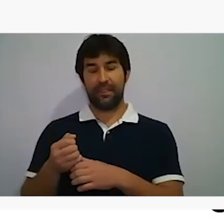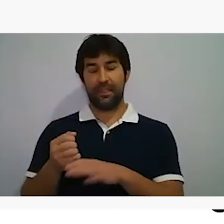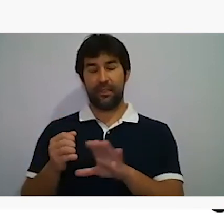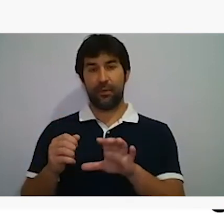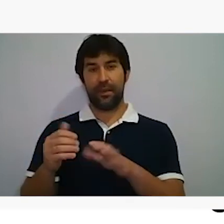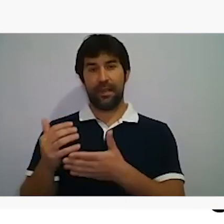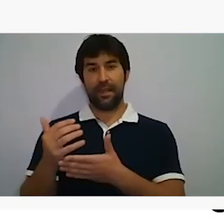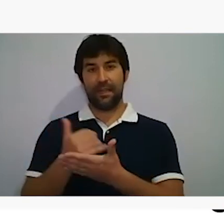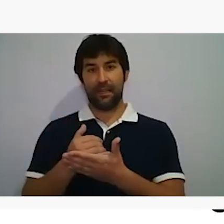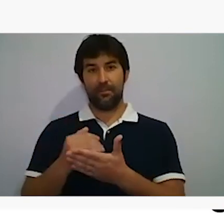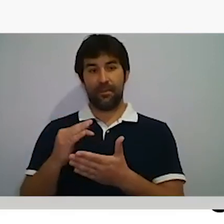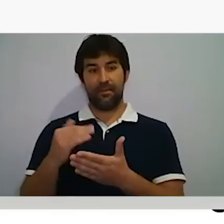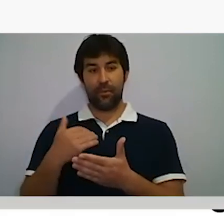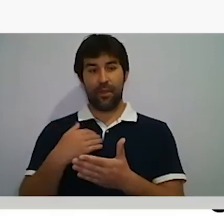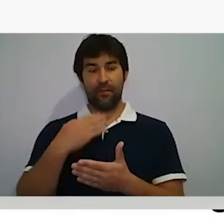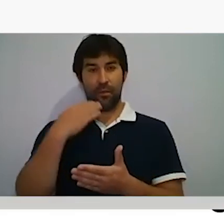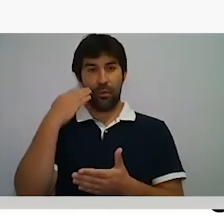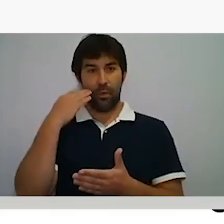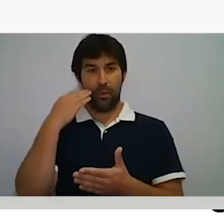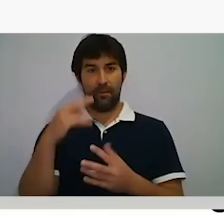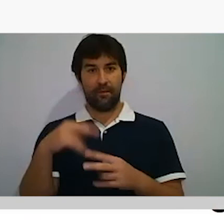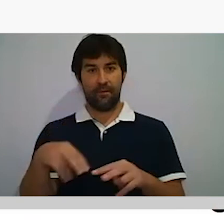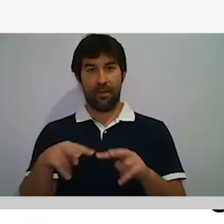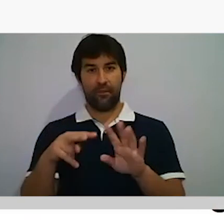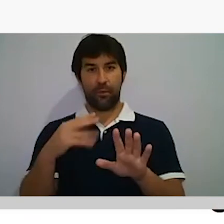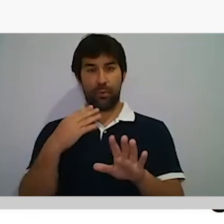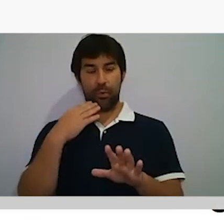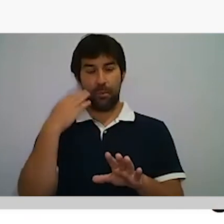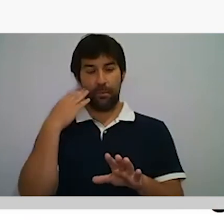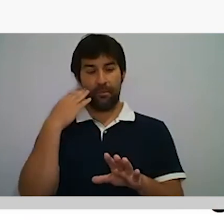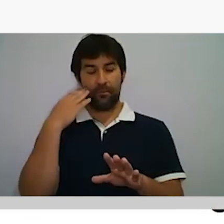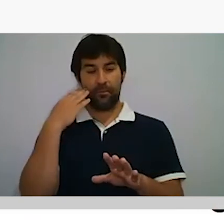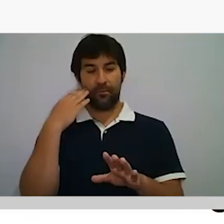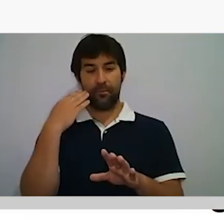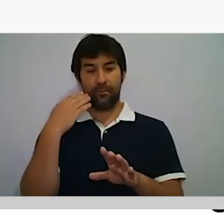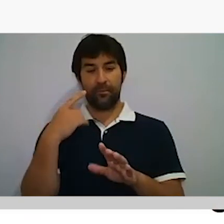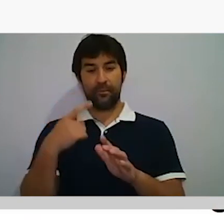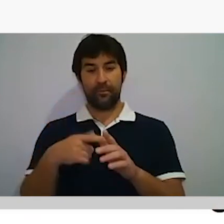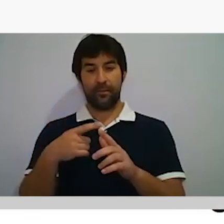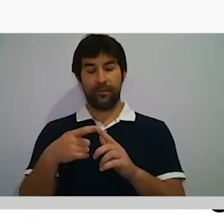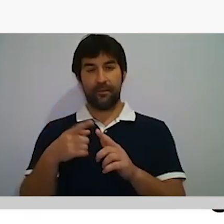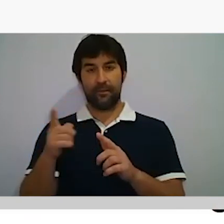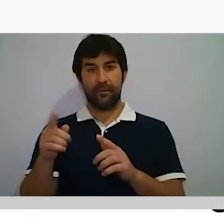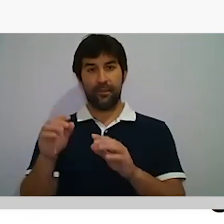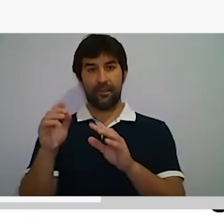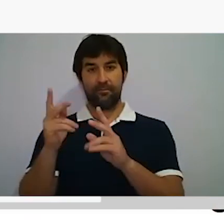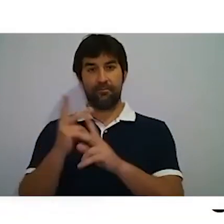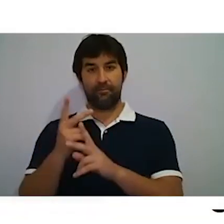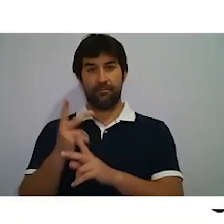you also were part of, we are going to proceed with those speed humps installation on Grandview.